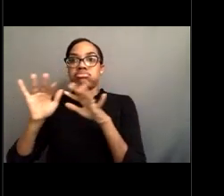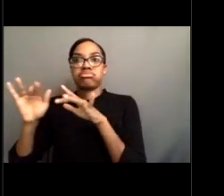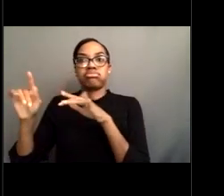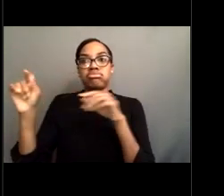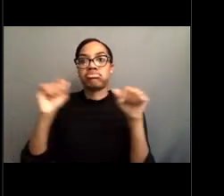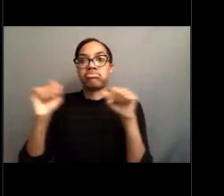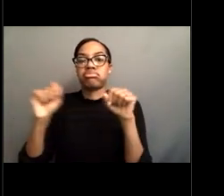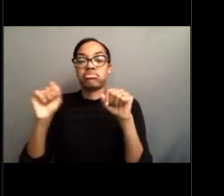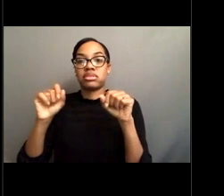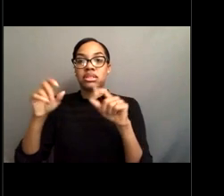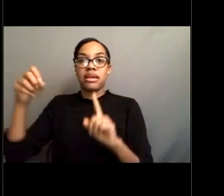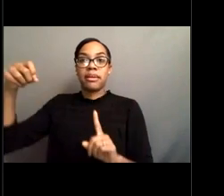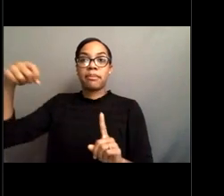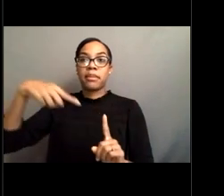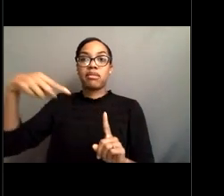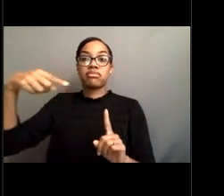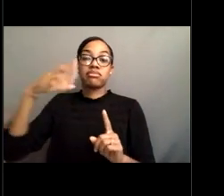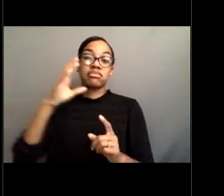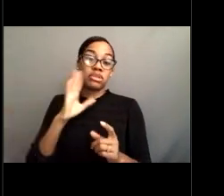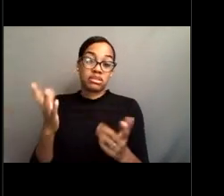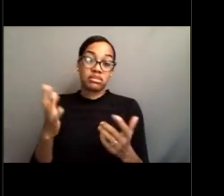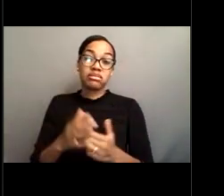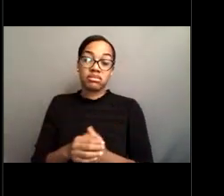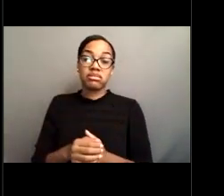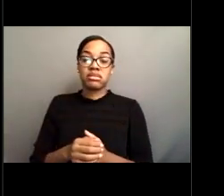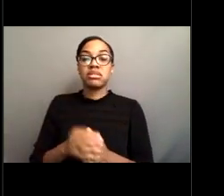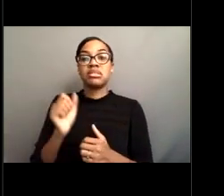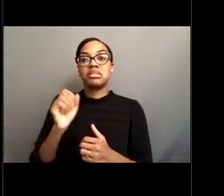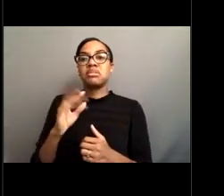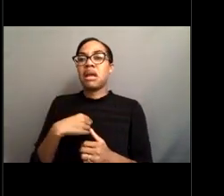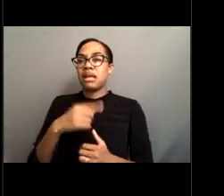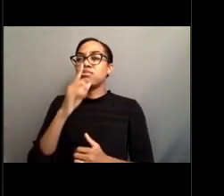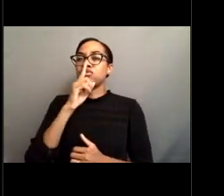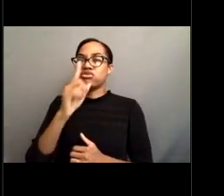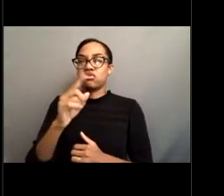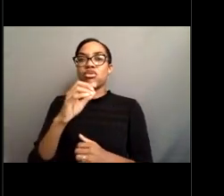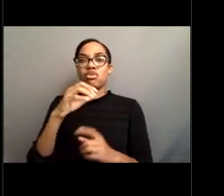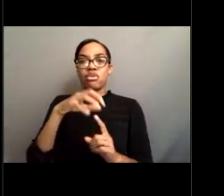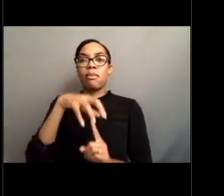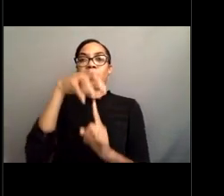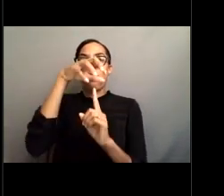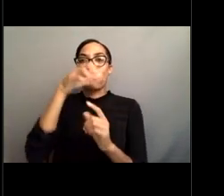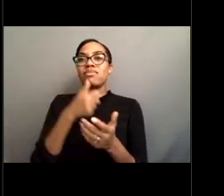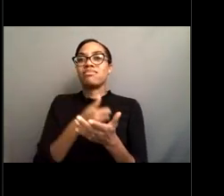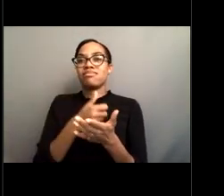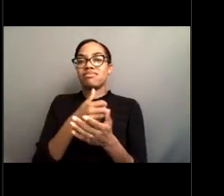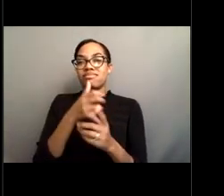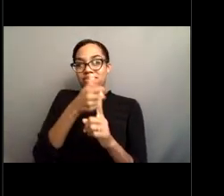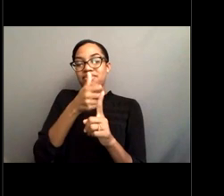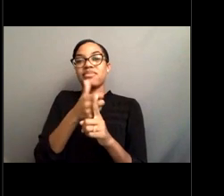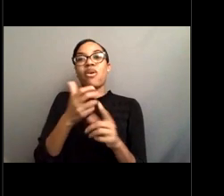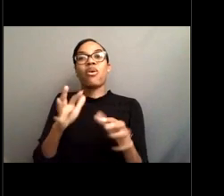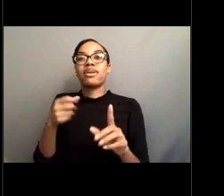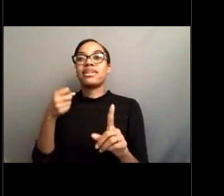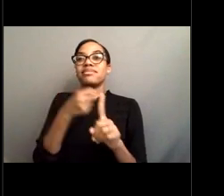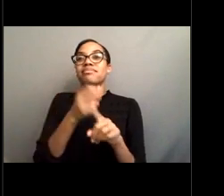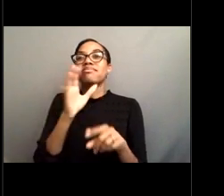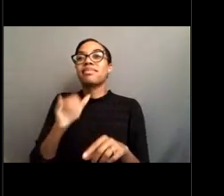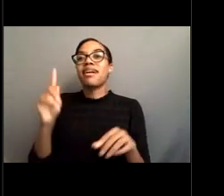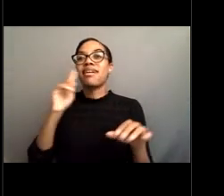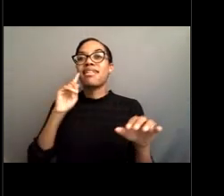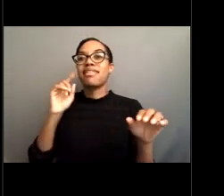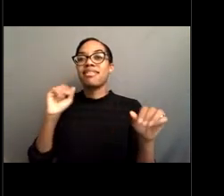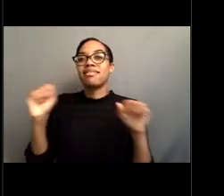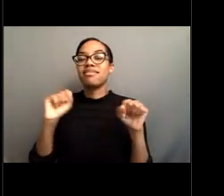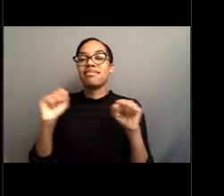to occur. So I'm sure that a balloon has been hit by lightning before and popped before it was supposed to, just because